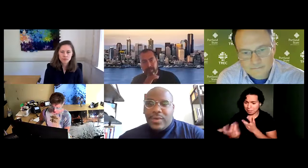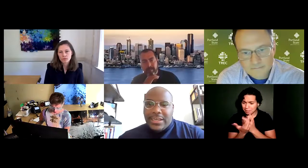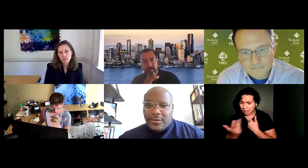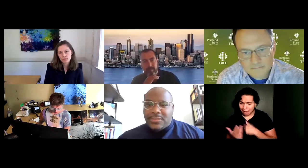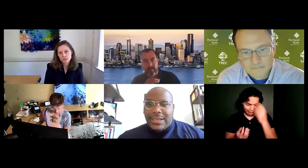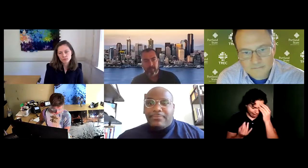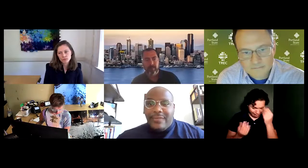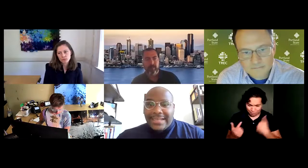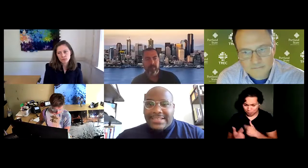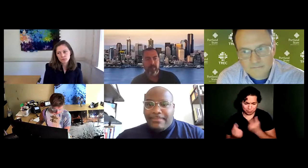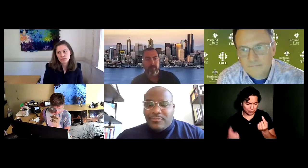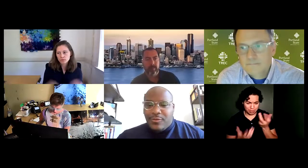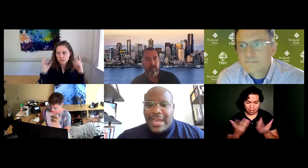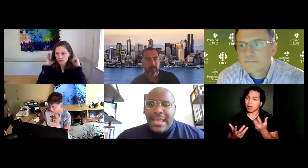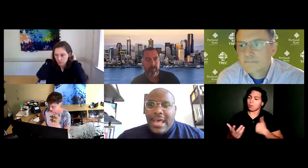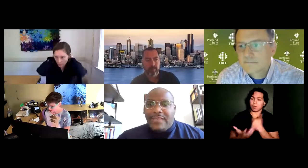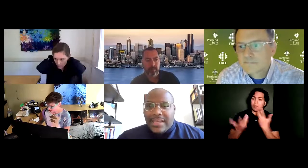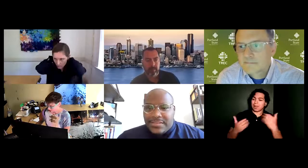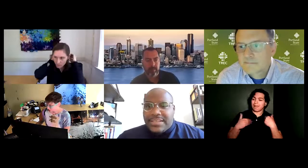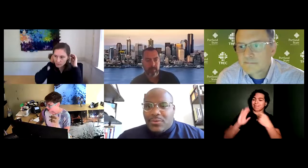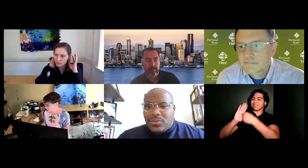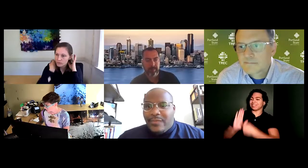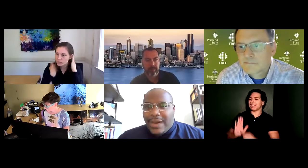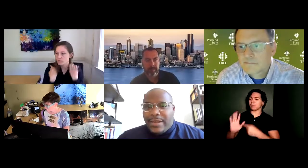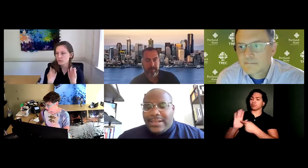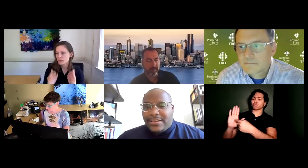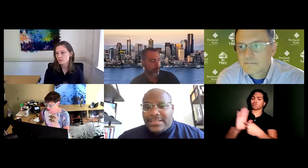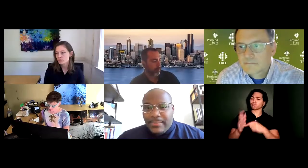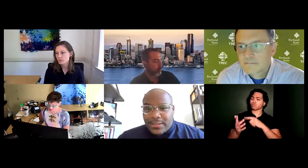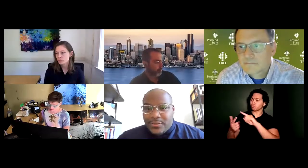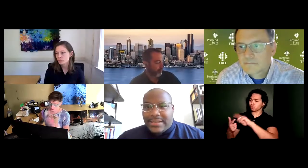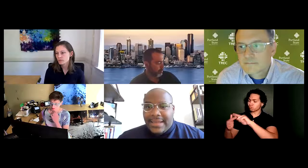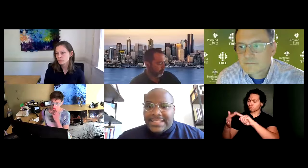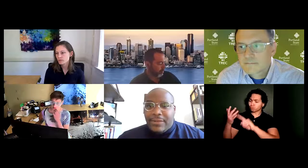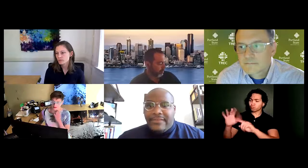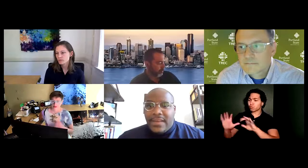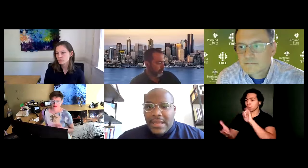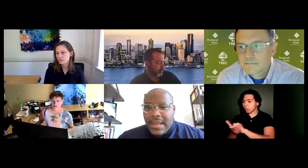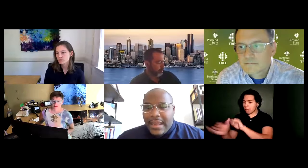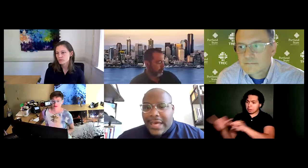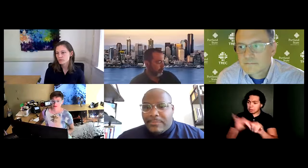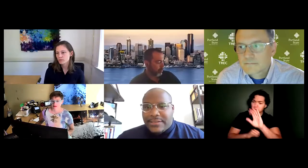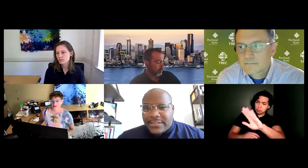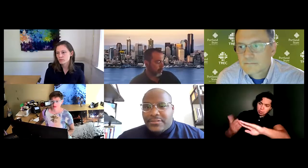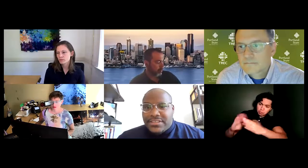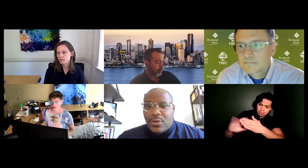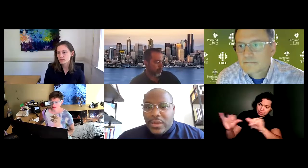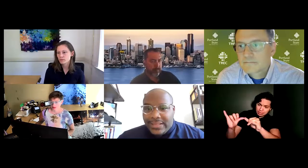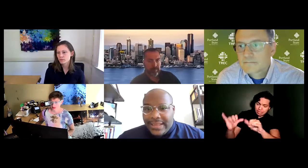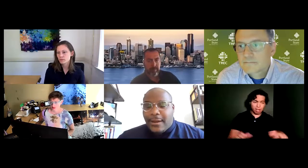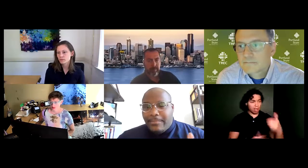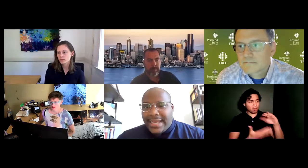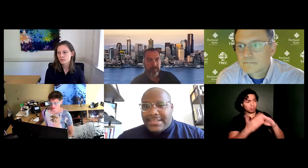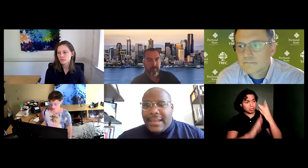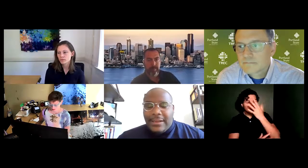best ways that we can do this. We can provide examples, right, of the other cities in which we've operated that are similar to a city like Springfield, and come up with the solutions that